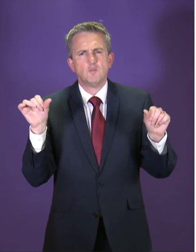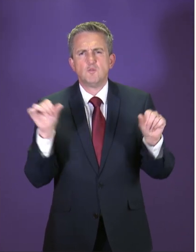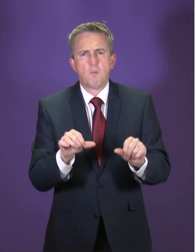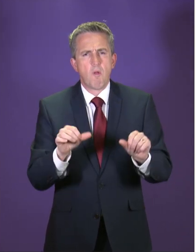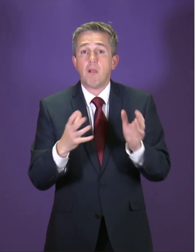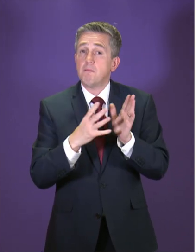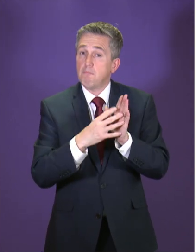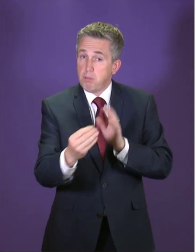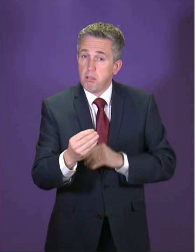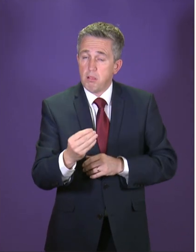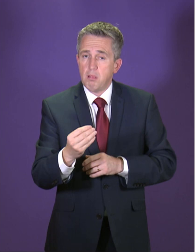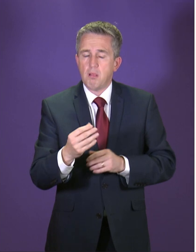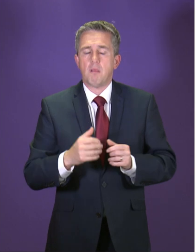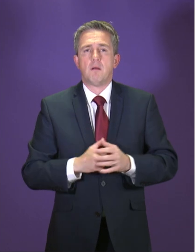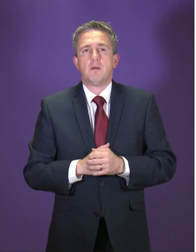small example.